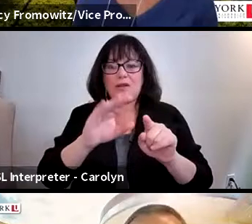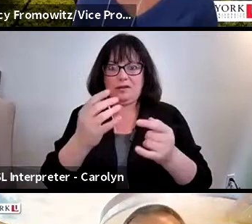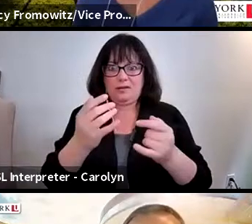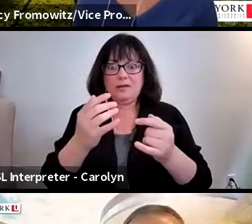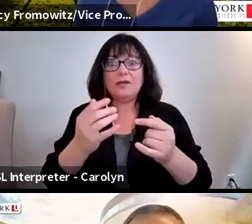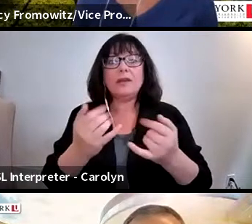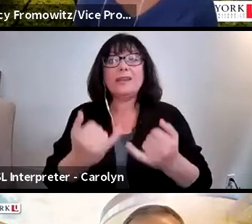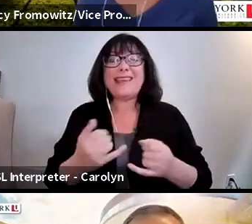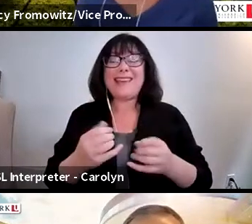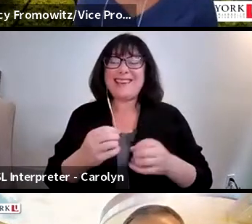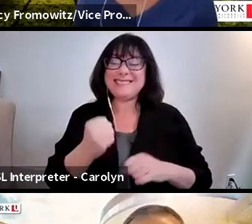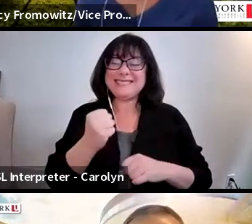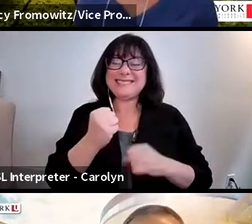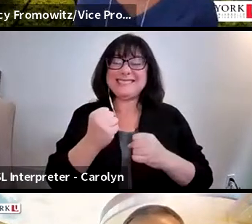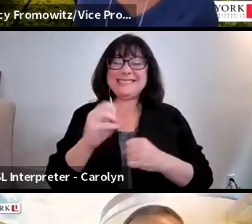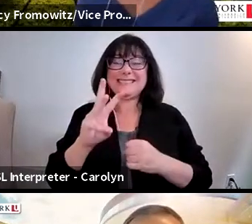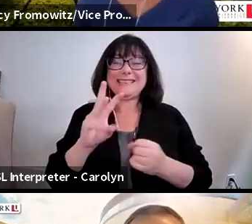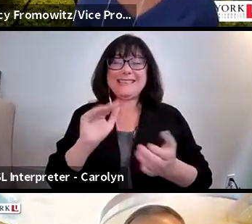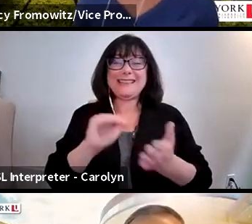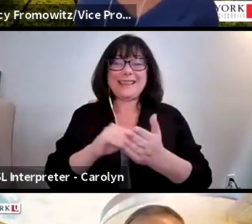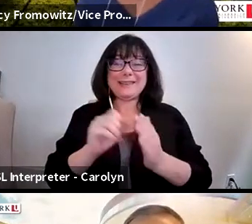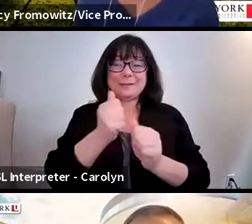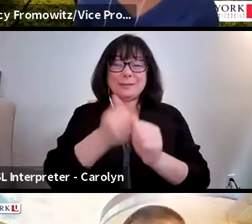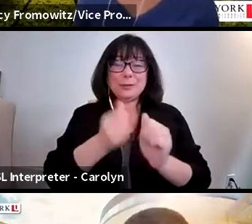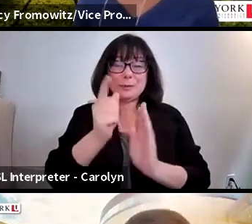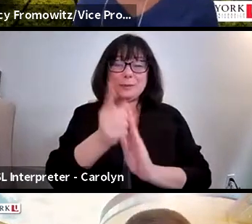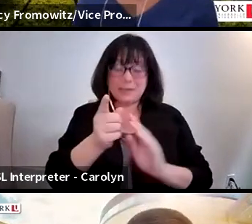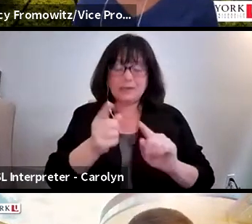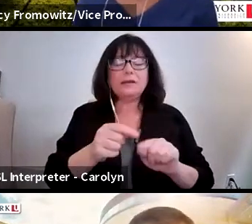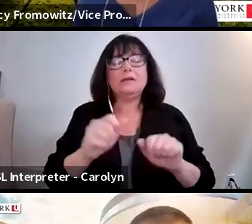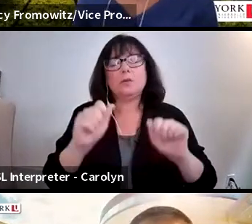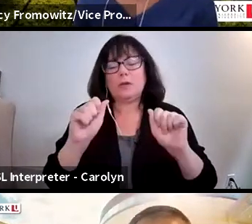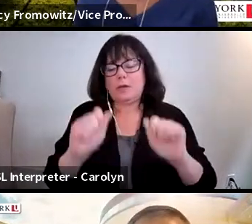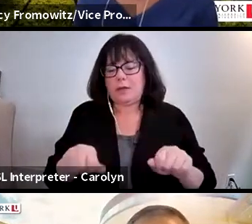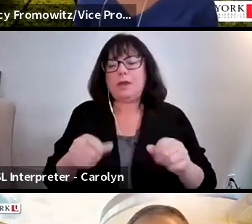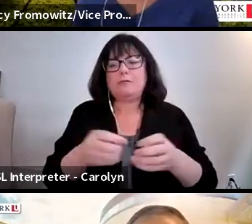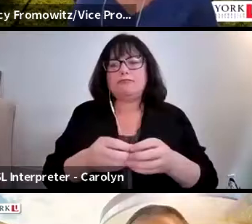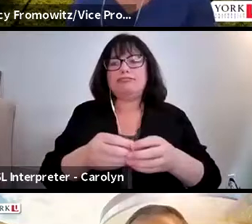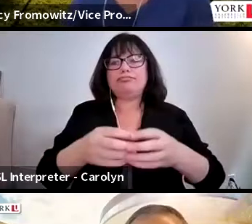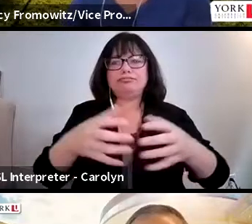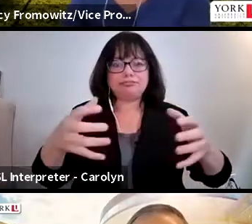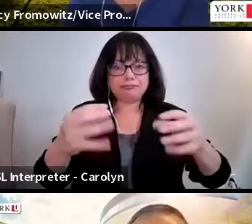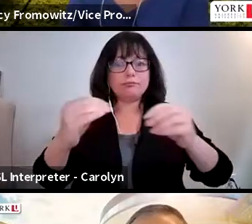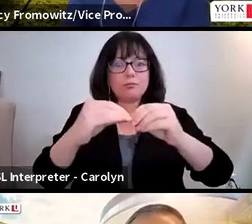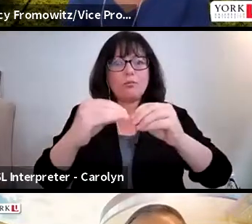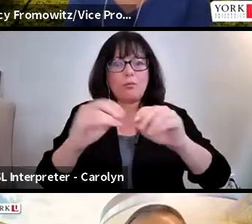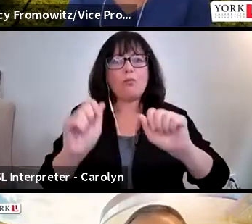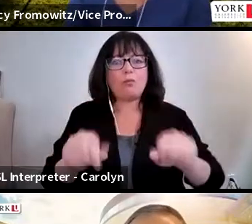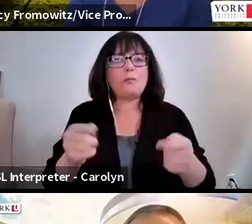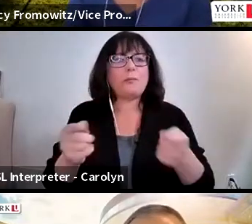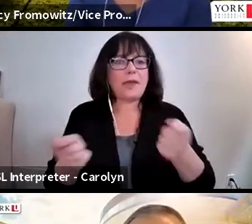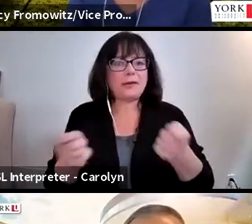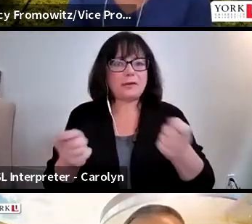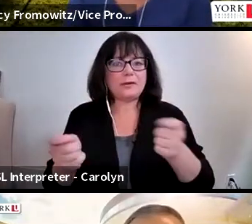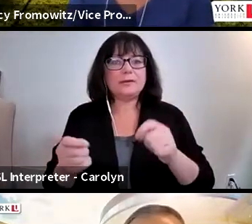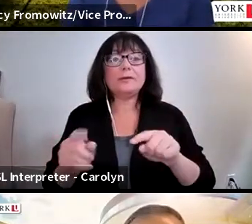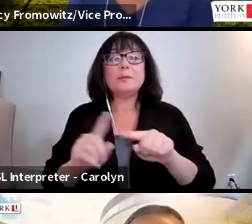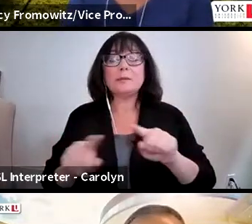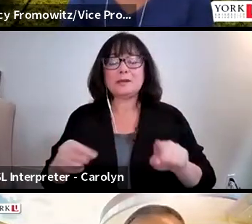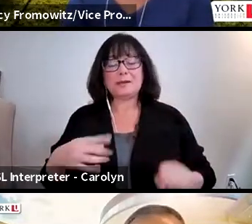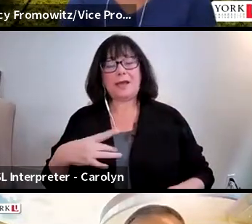first week. I would like your suggestion a lot of having a kind of a call